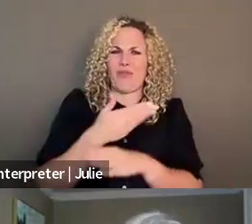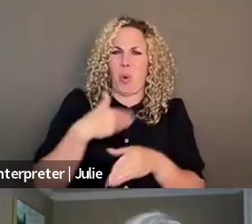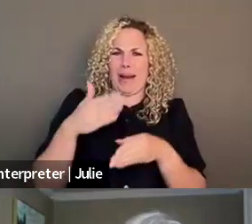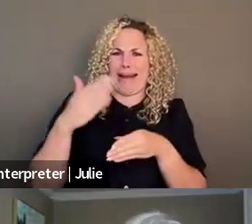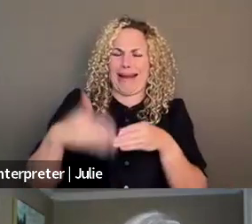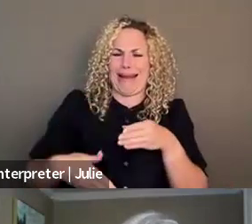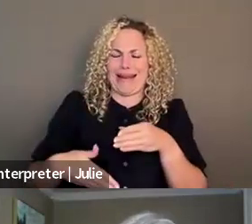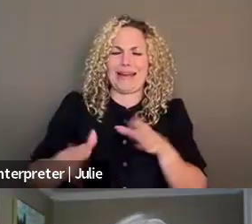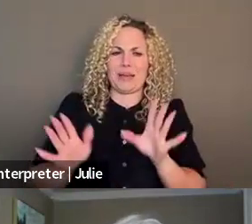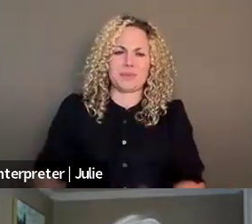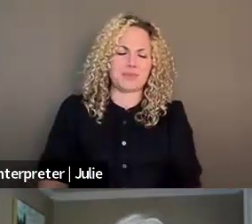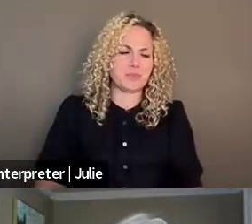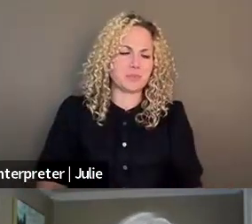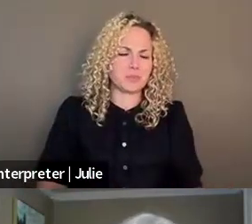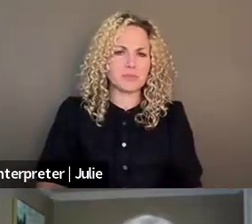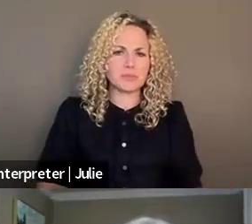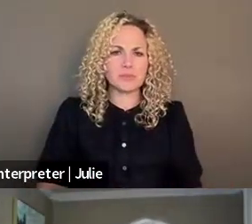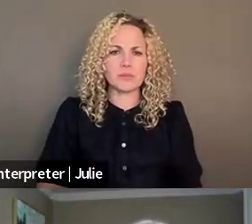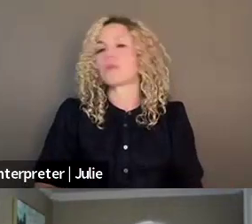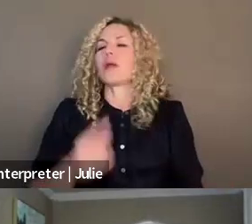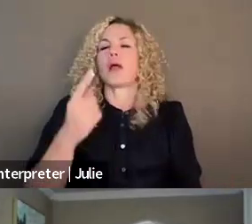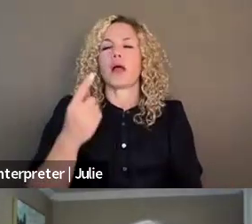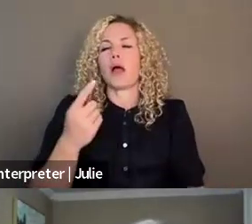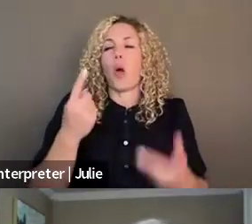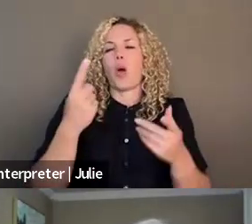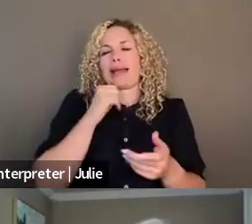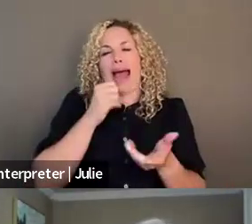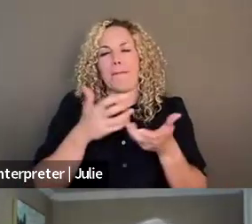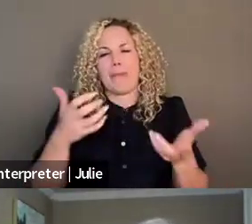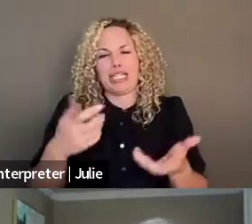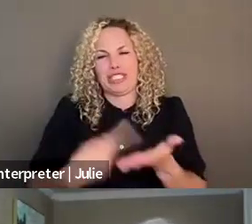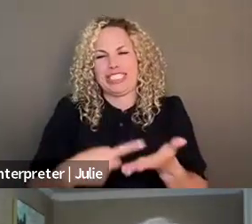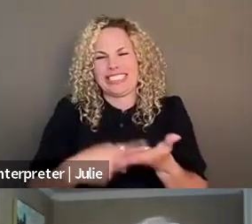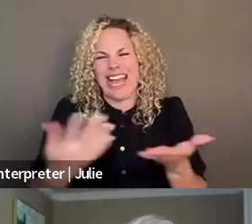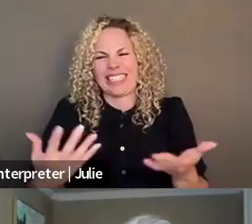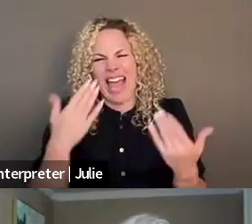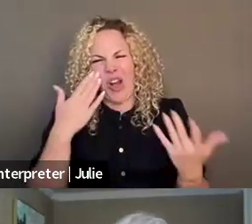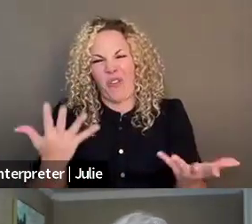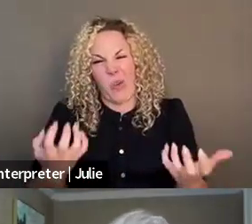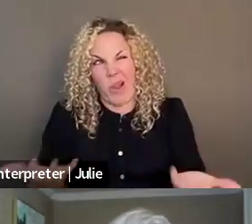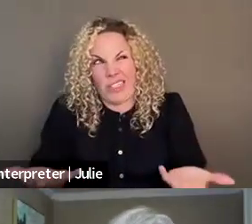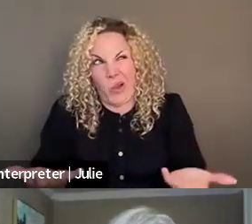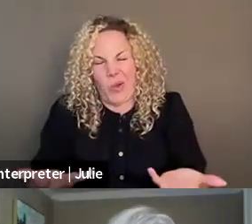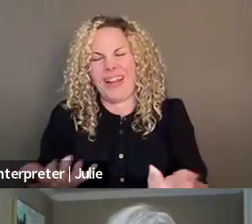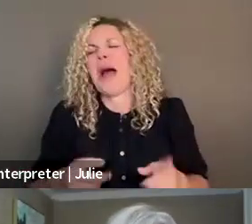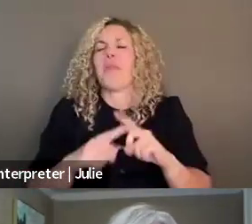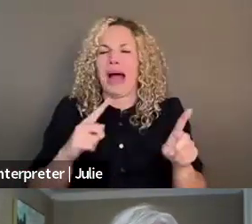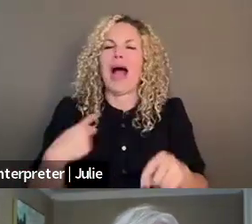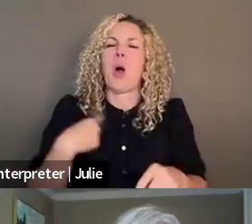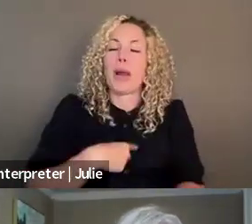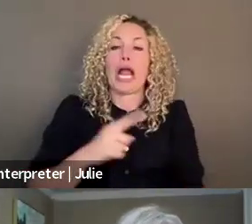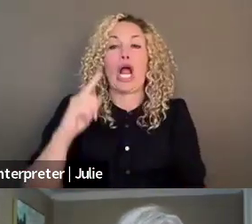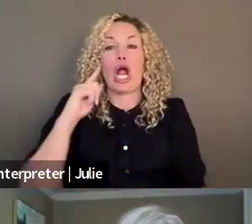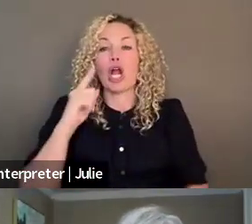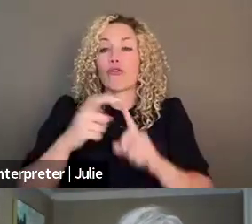end. One, there's not much to talk about, and I don't know if we really want to, but we have heard